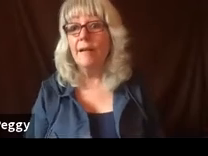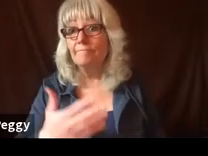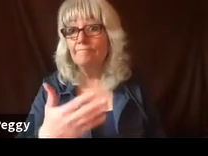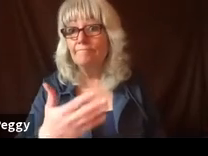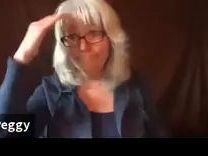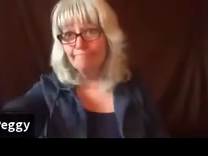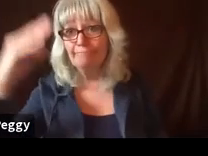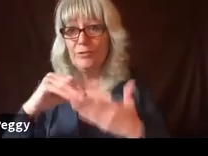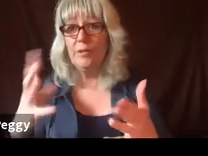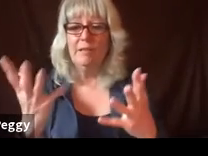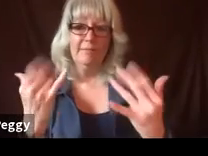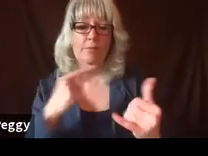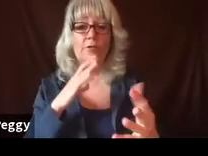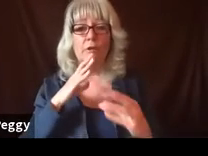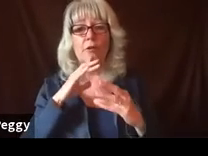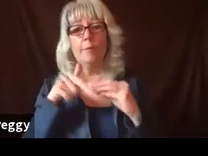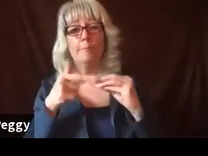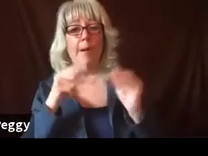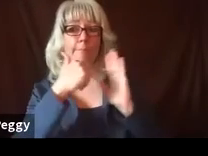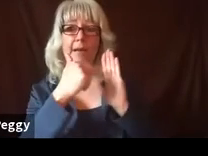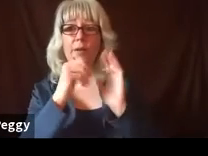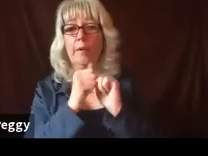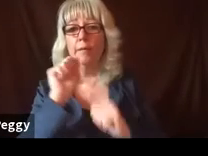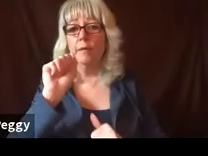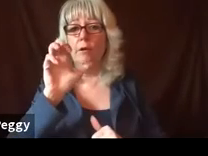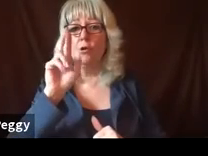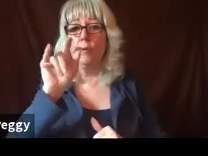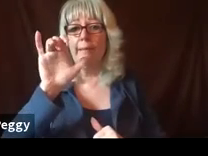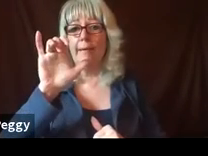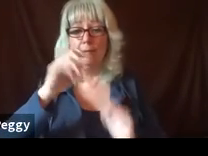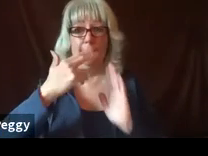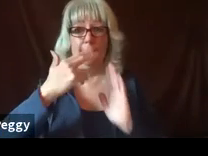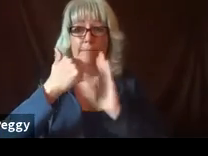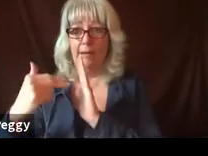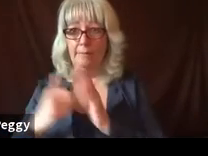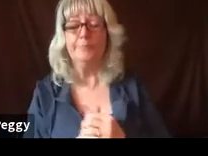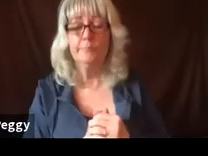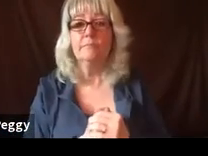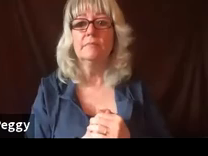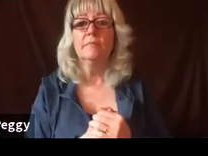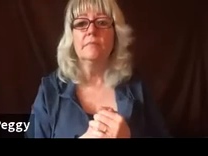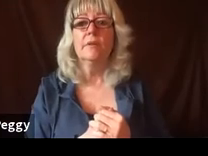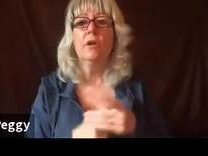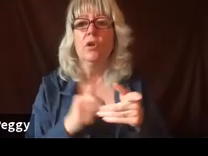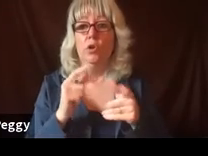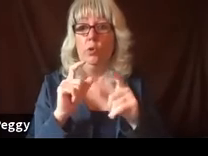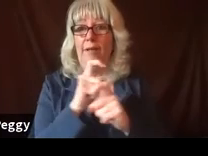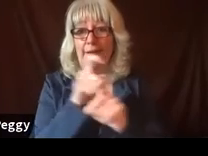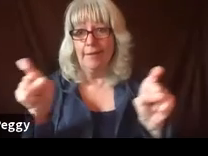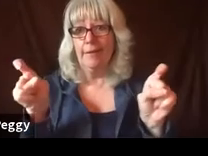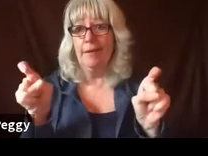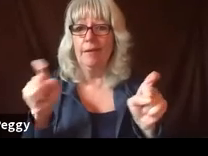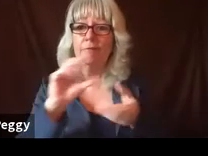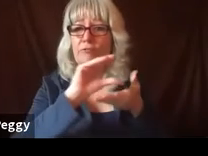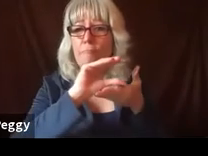Hey students, I want to talk to you about painting with acrylic paint. So you're going to get small containers